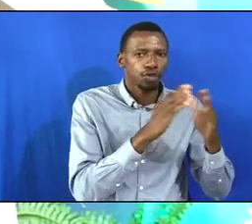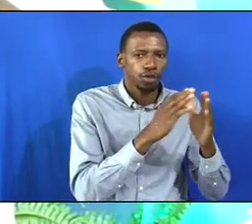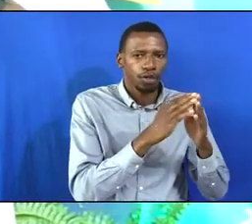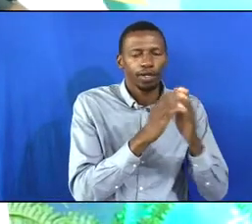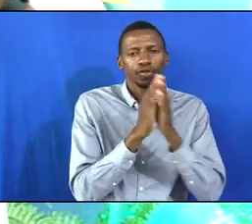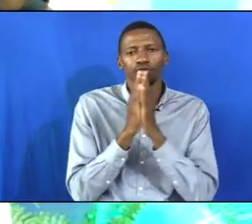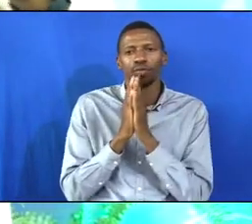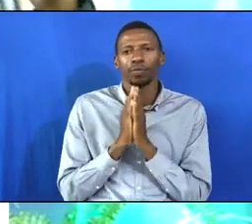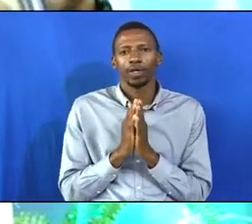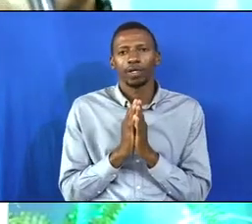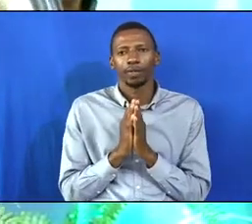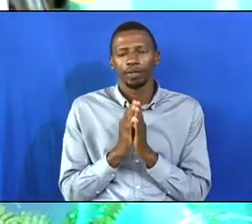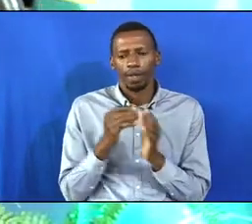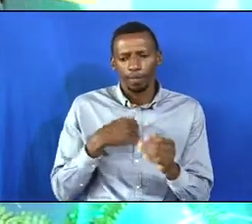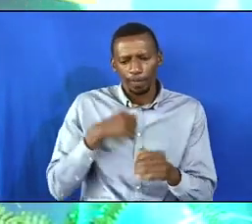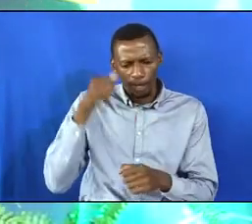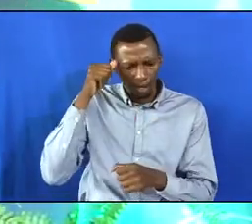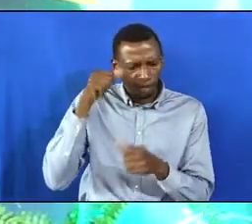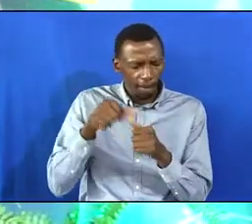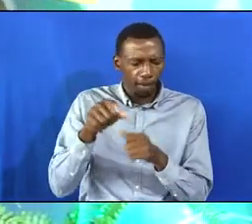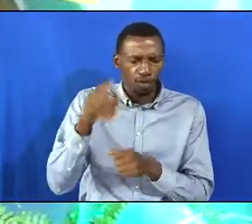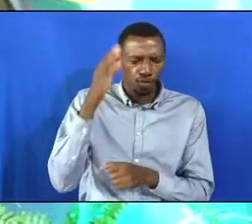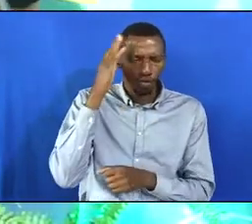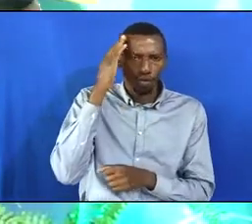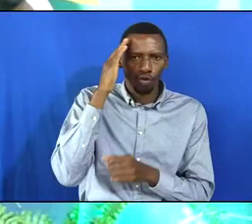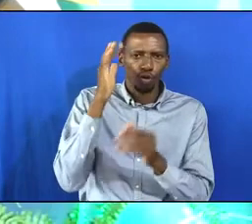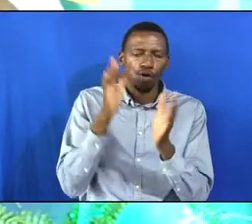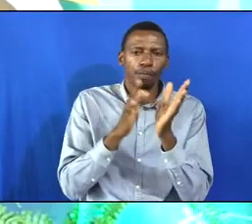I remembered, you know, the book of